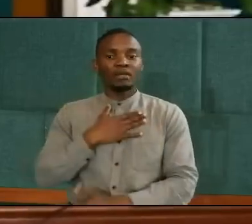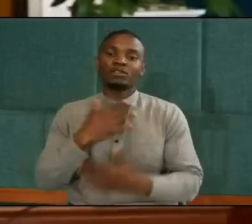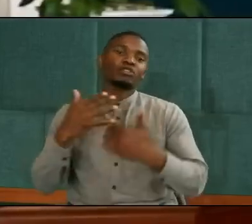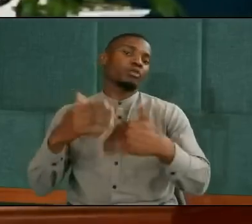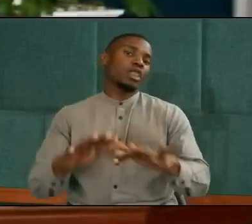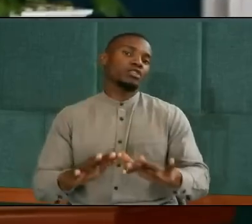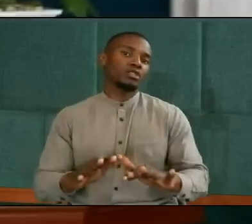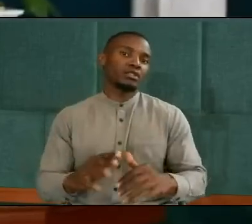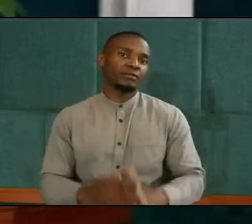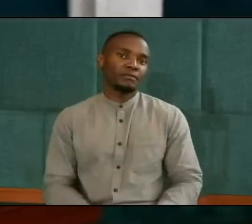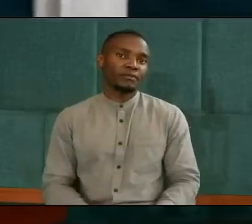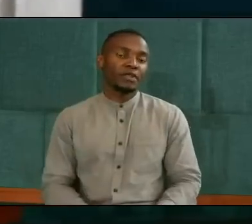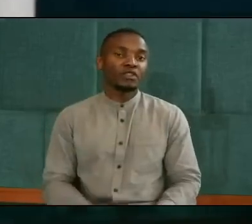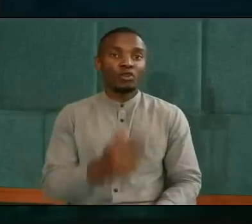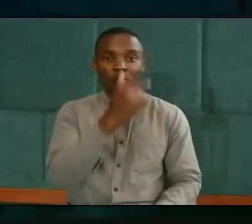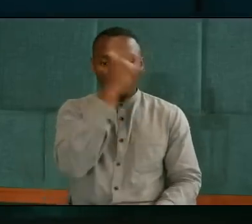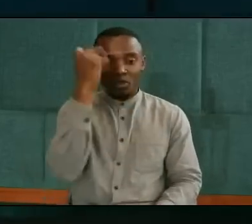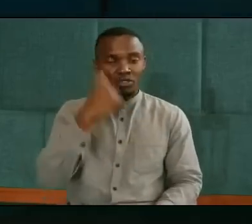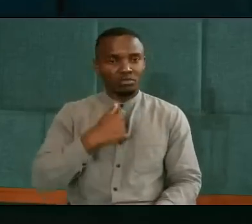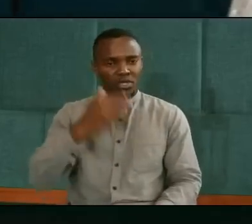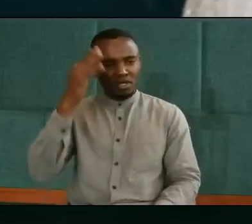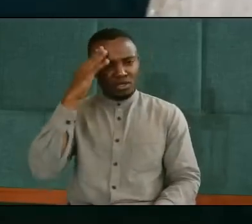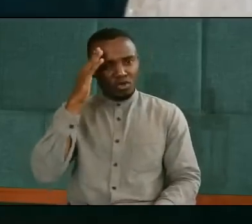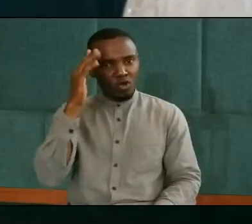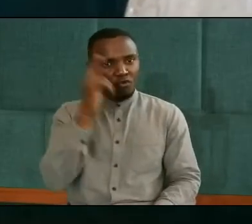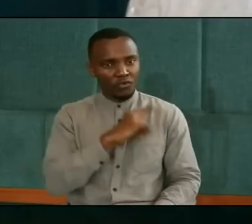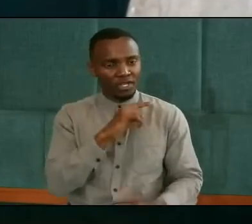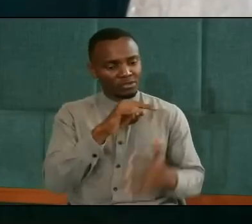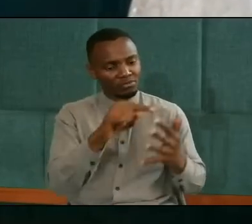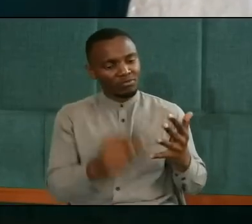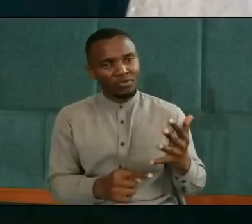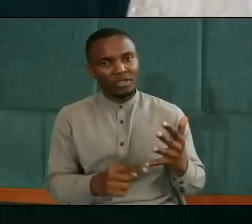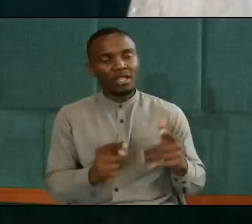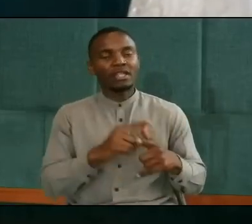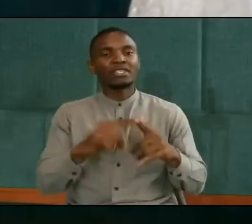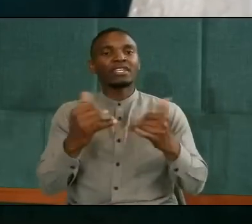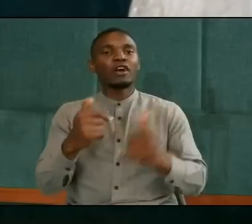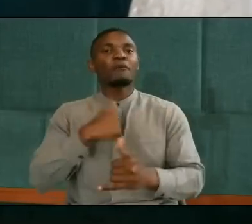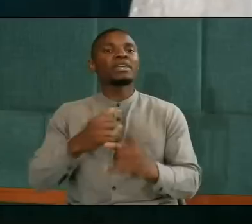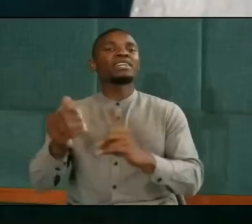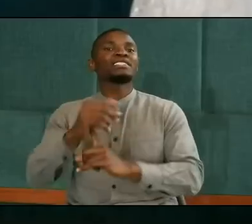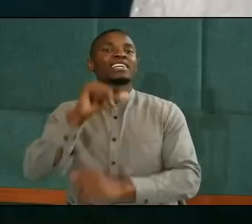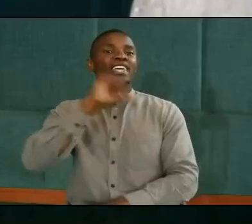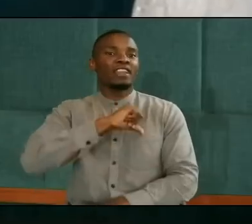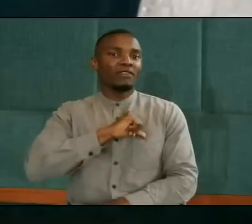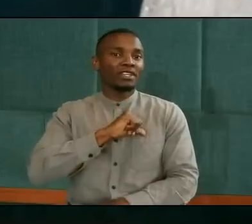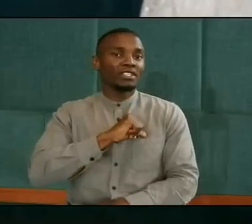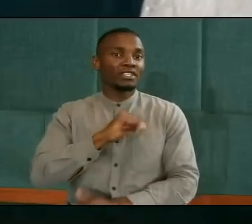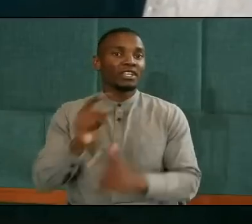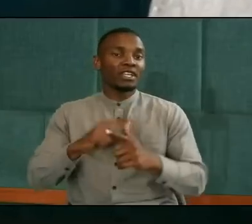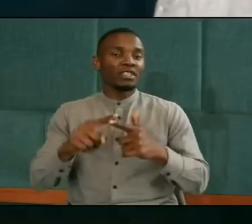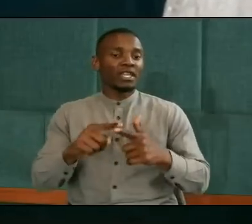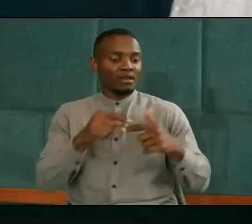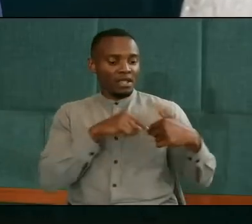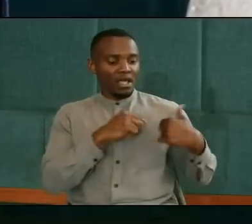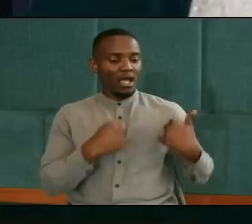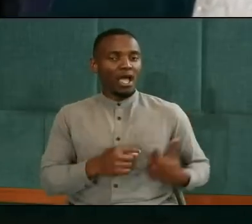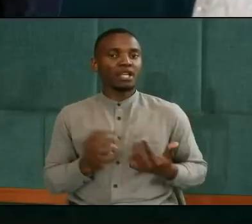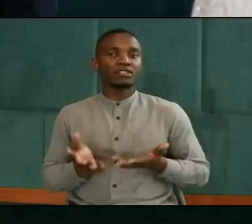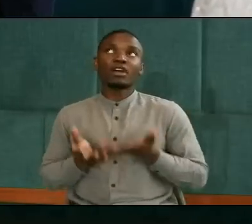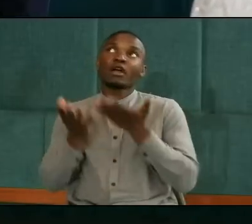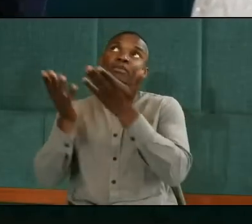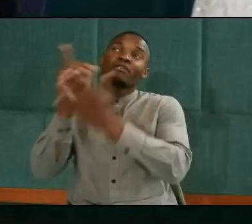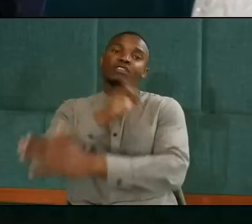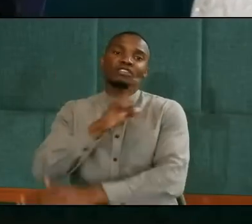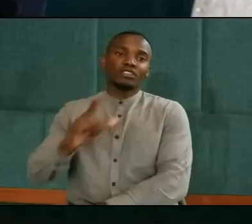lost. So since I am aware of it, I'm taking advantage and I'm surrendering my heart to the Lord. They